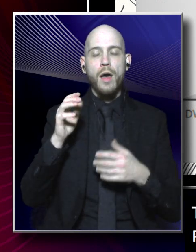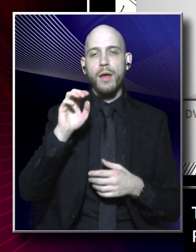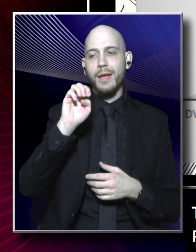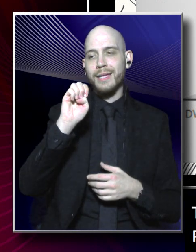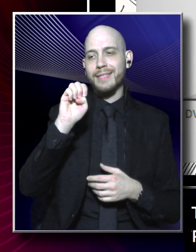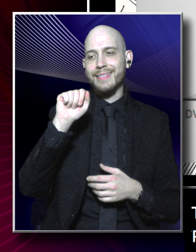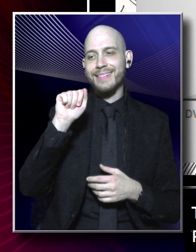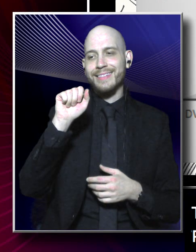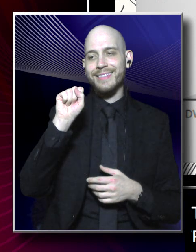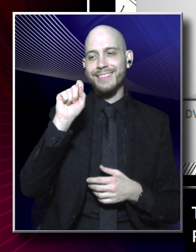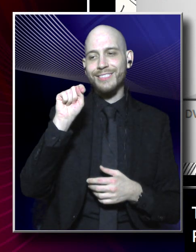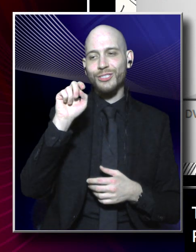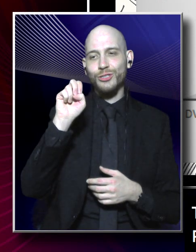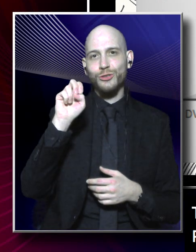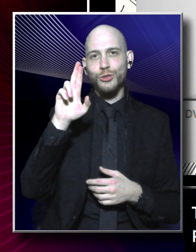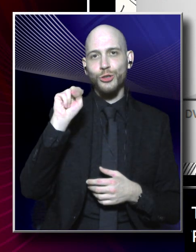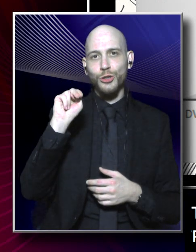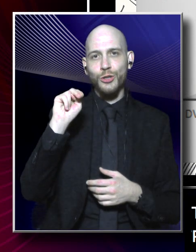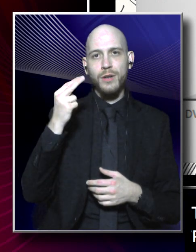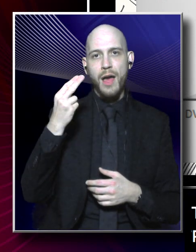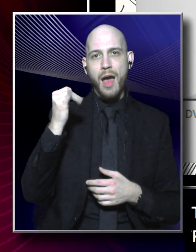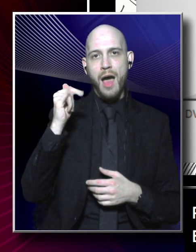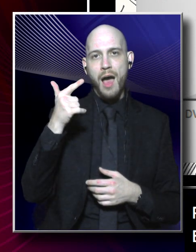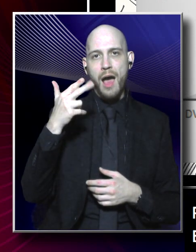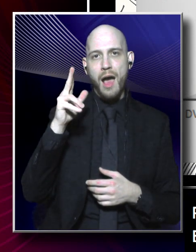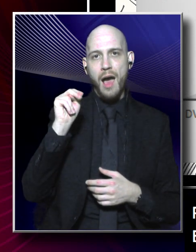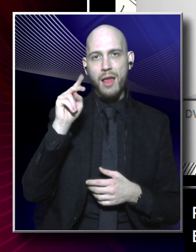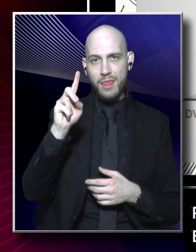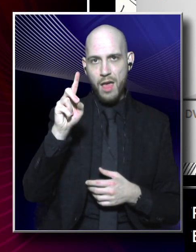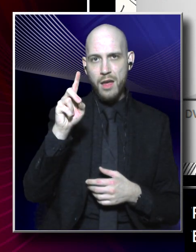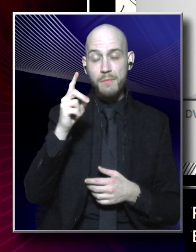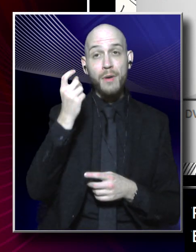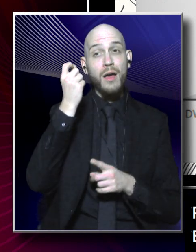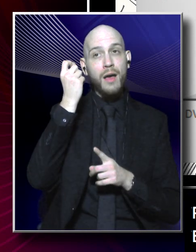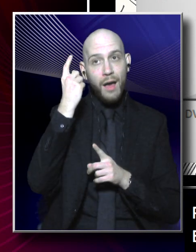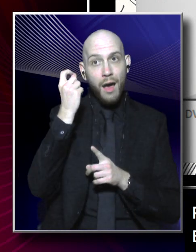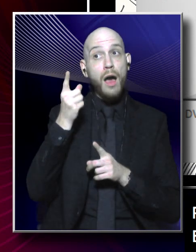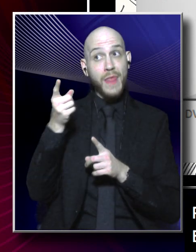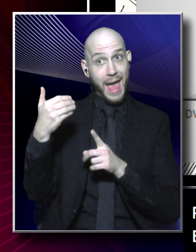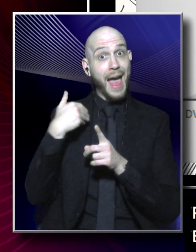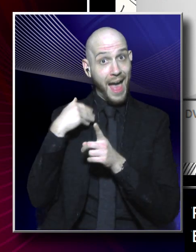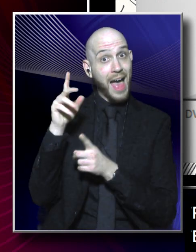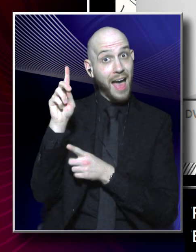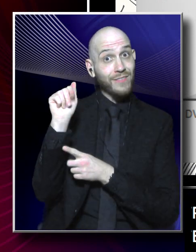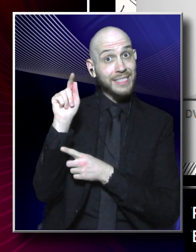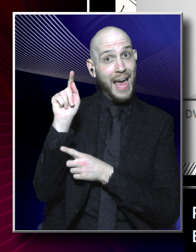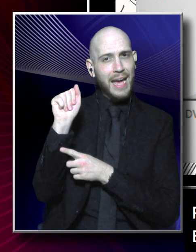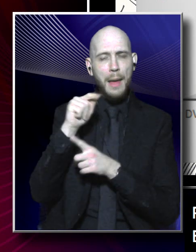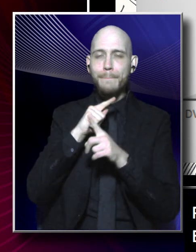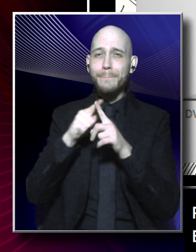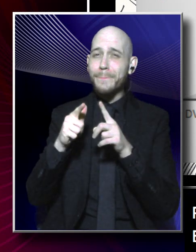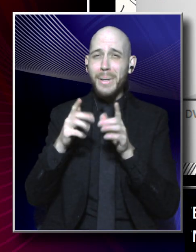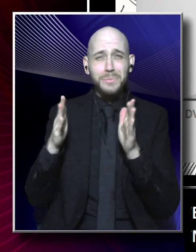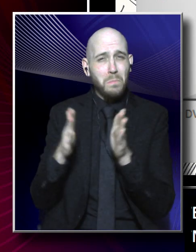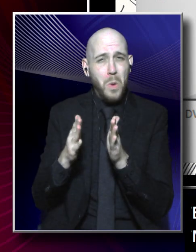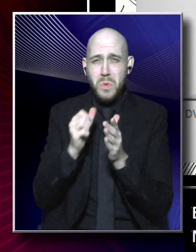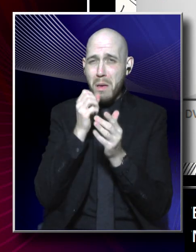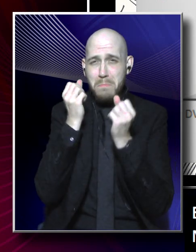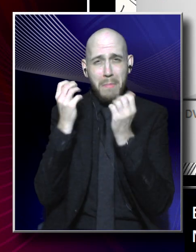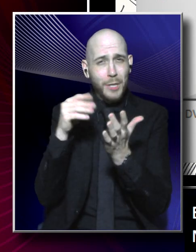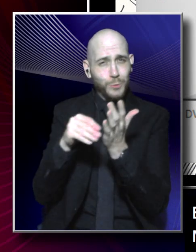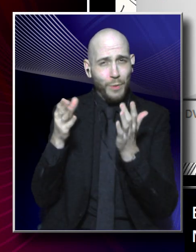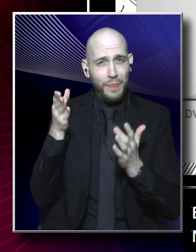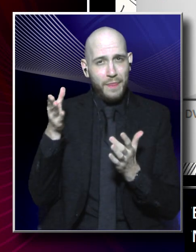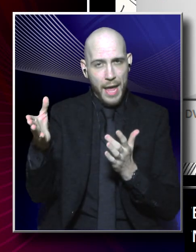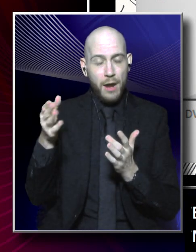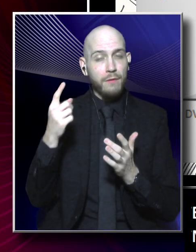have data, but the N number is so small that for confidentiality, it's not being reported here. You can also see